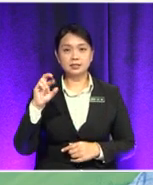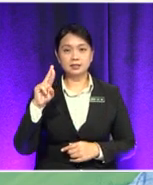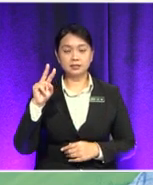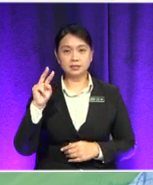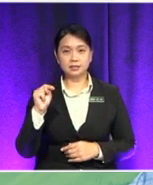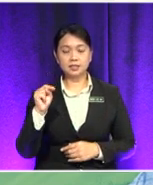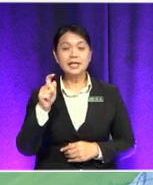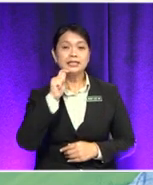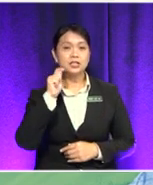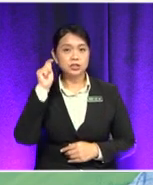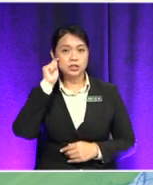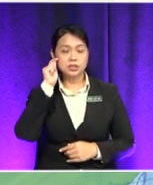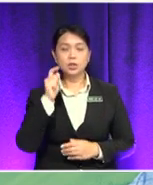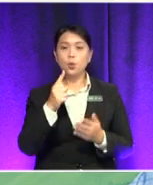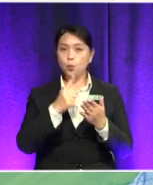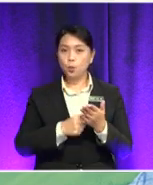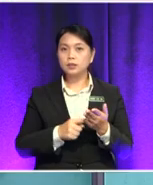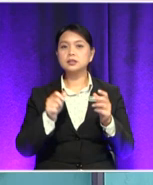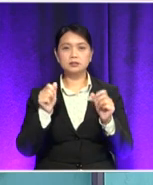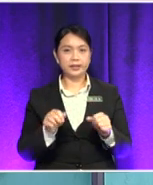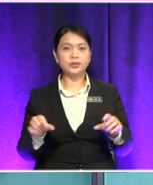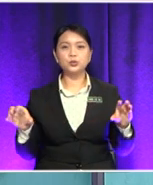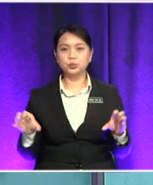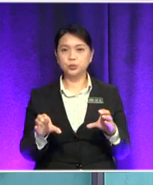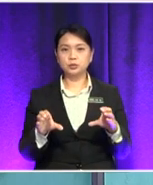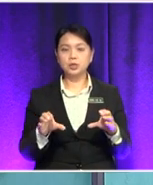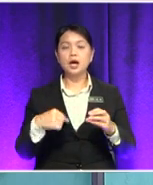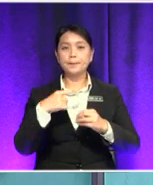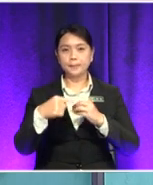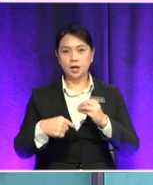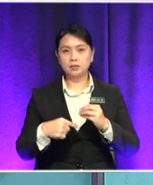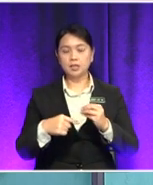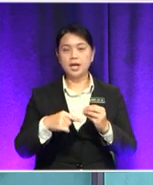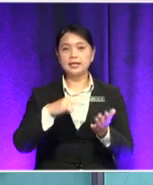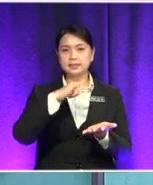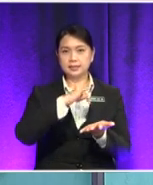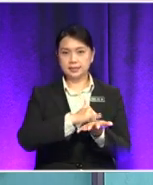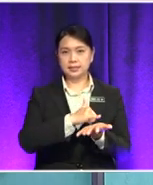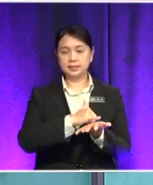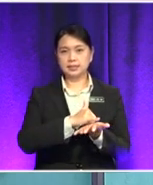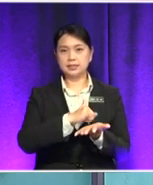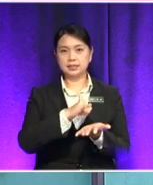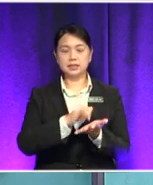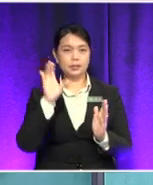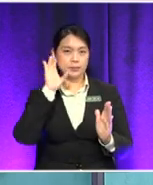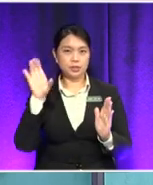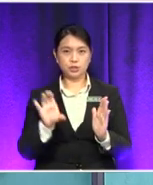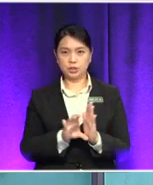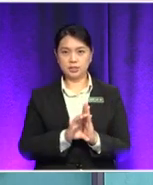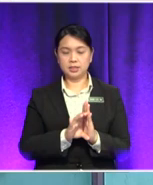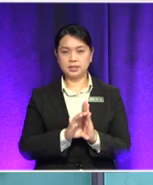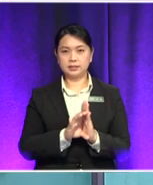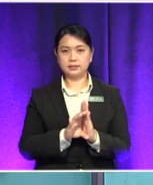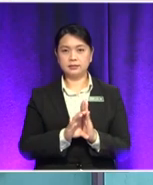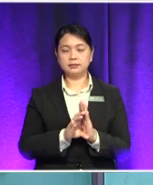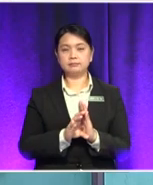one? About this picture? Okay. So, before that, I will share with you some phrases that